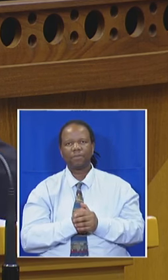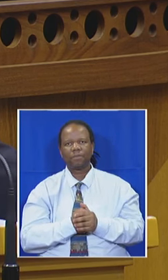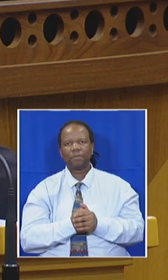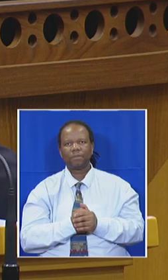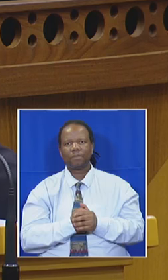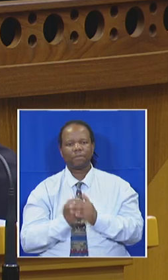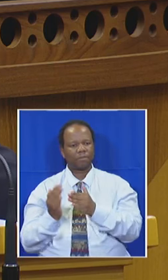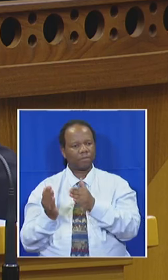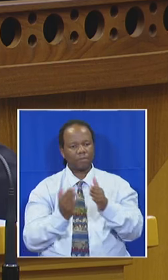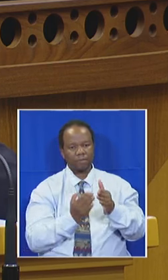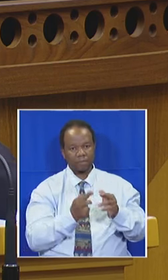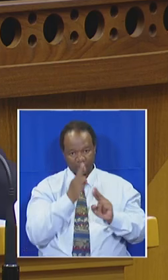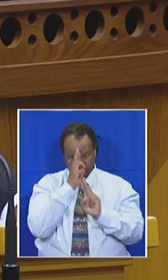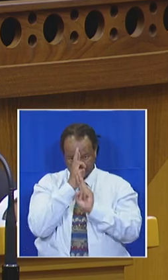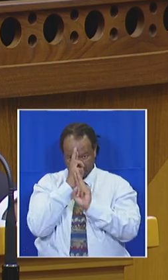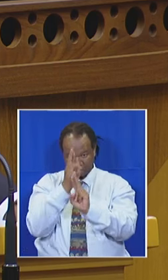Honorable Waters,